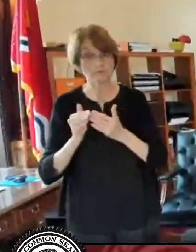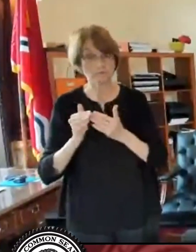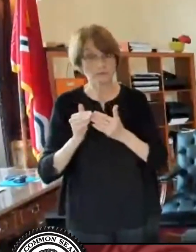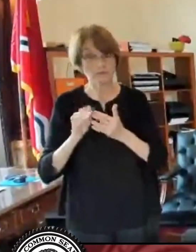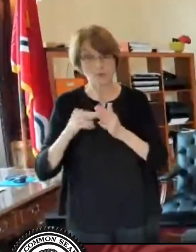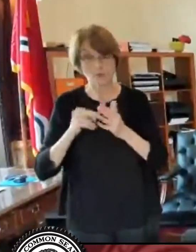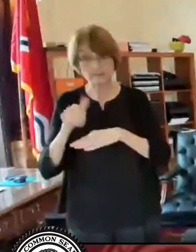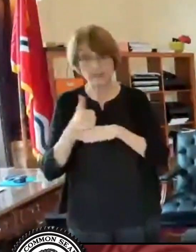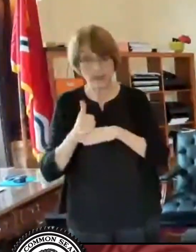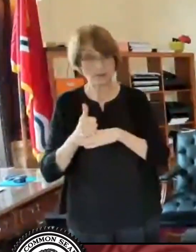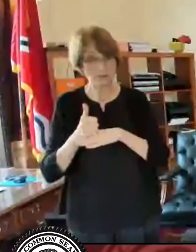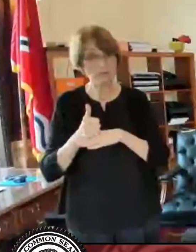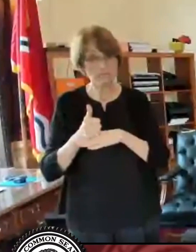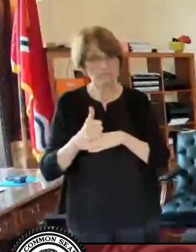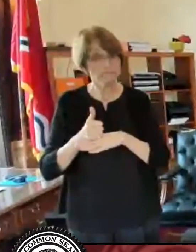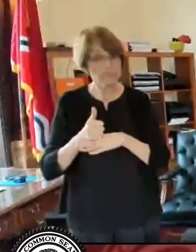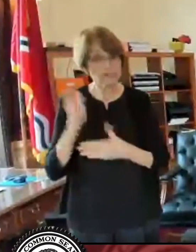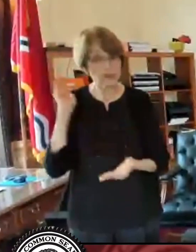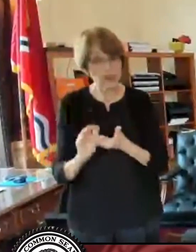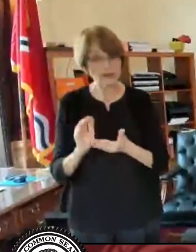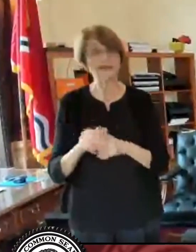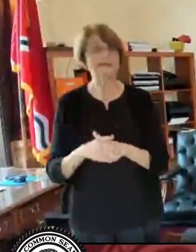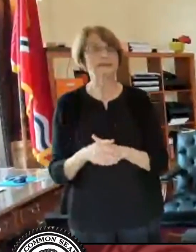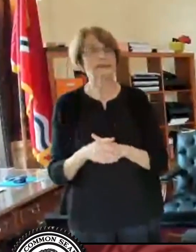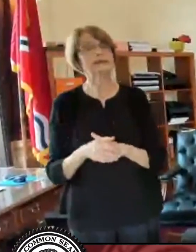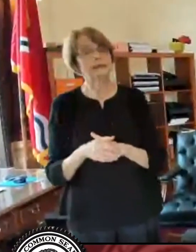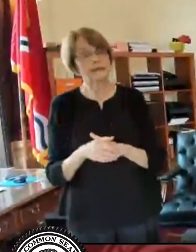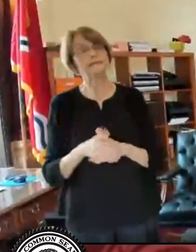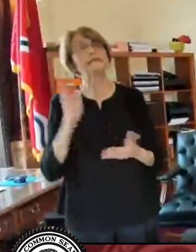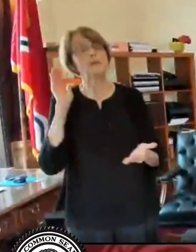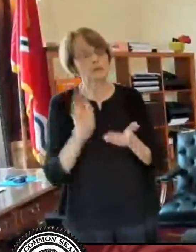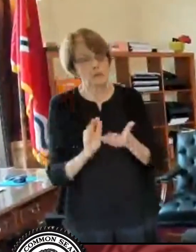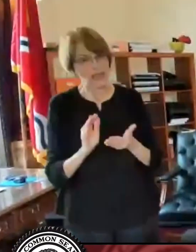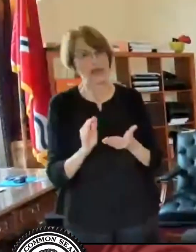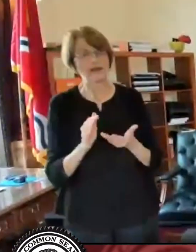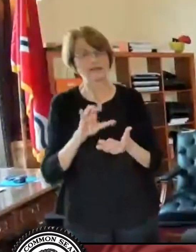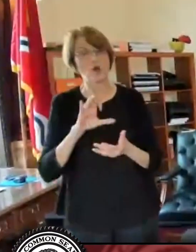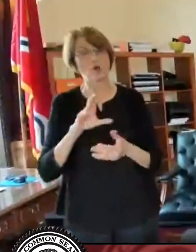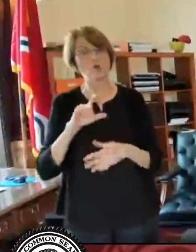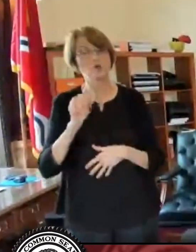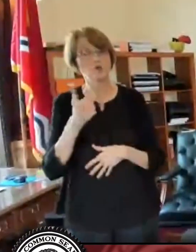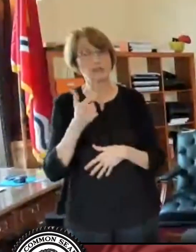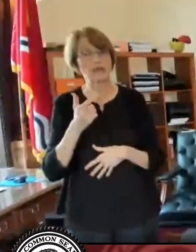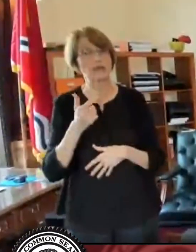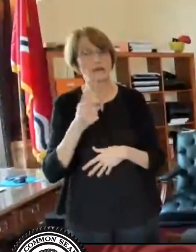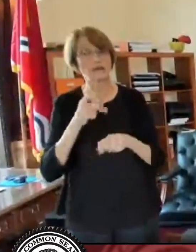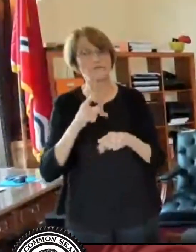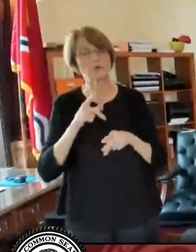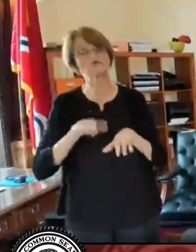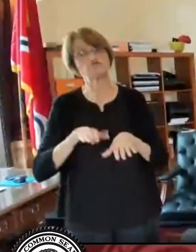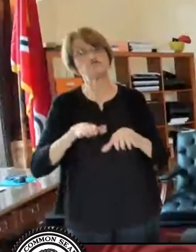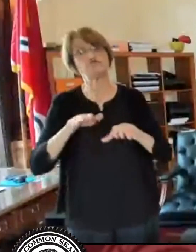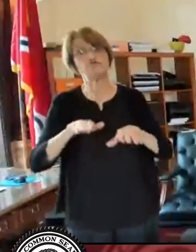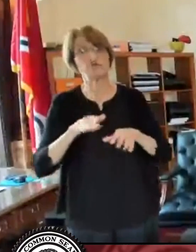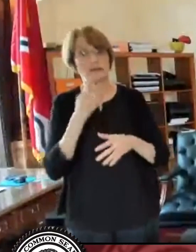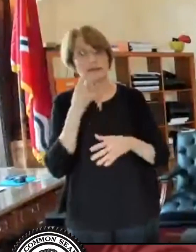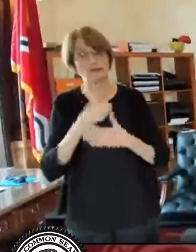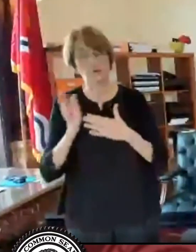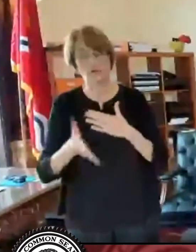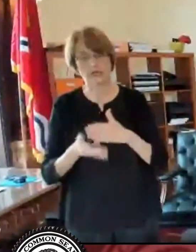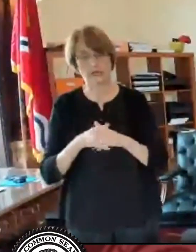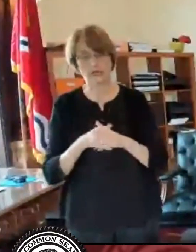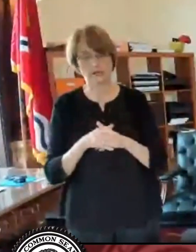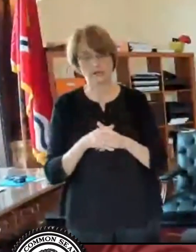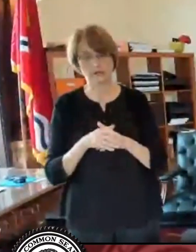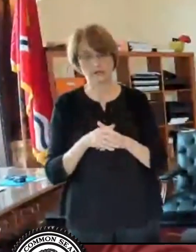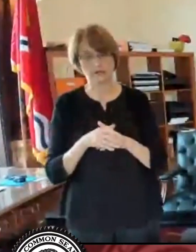but the results are better. There's less cruising over this past weekend. This is the third, or I guess this